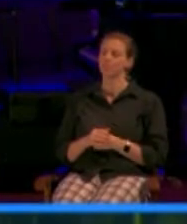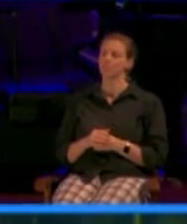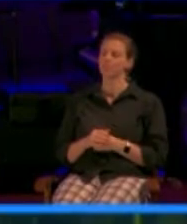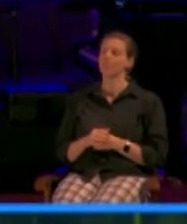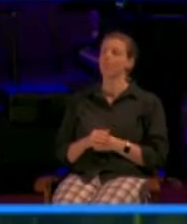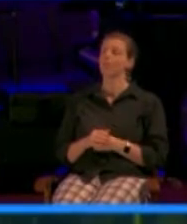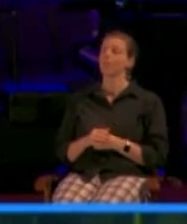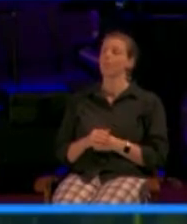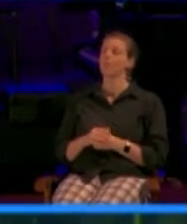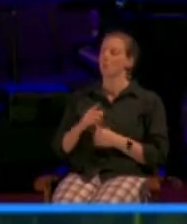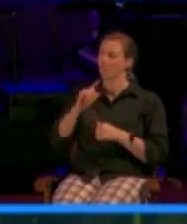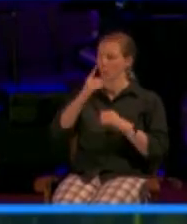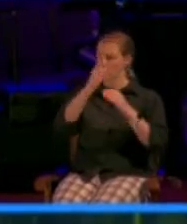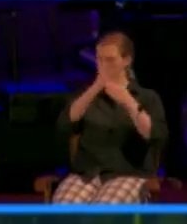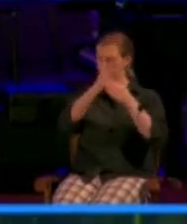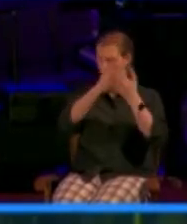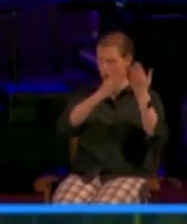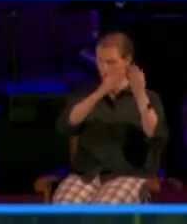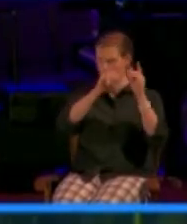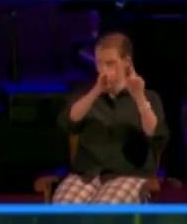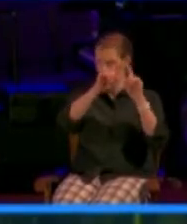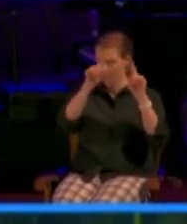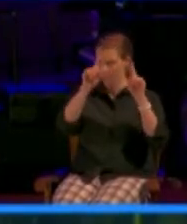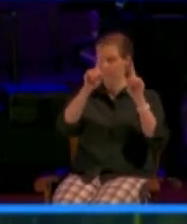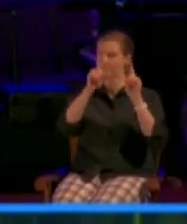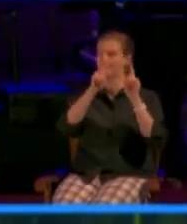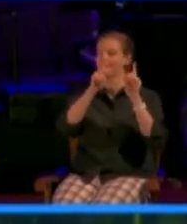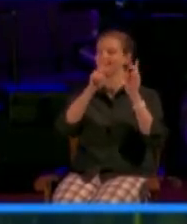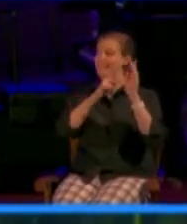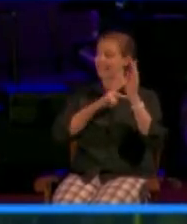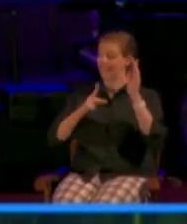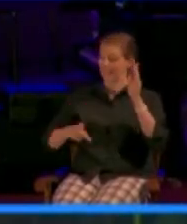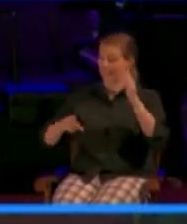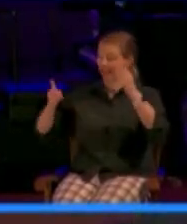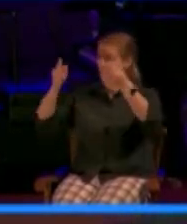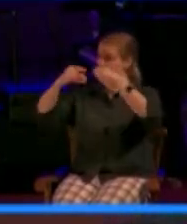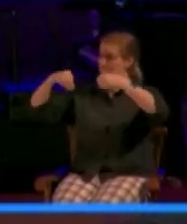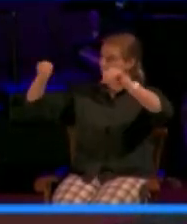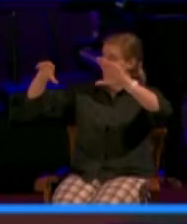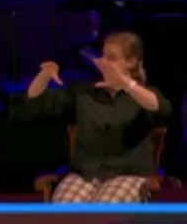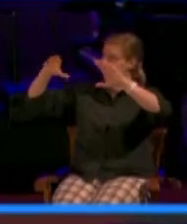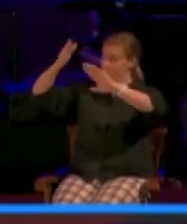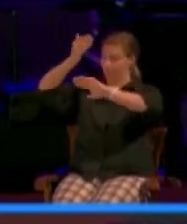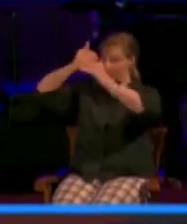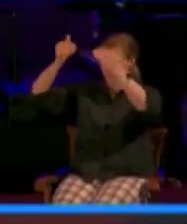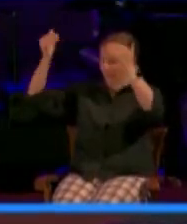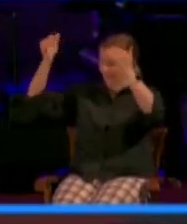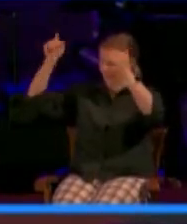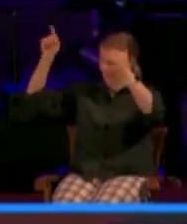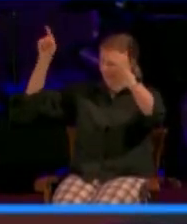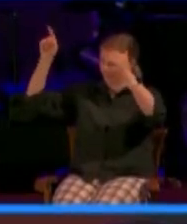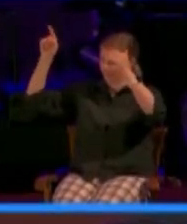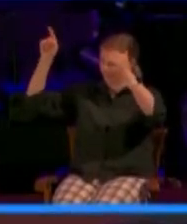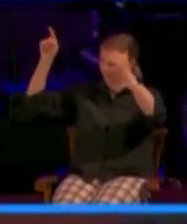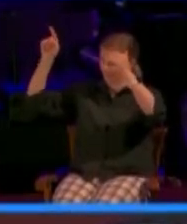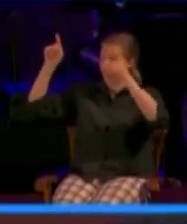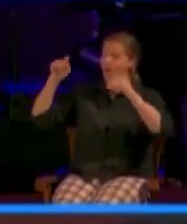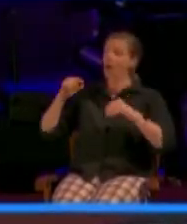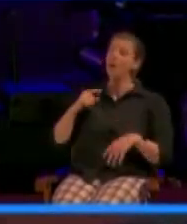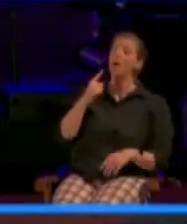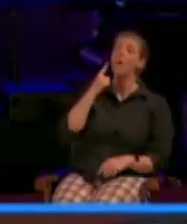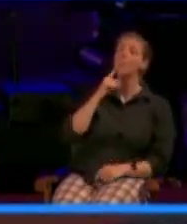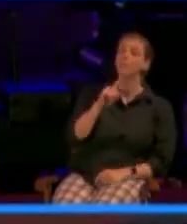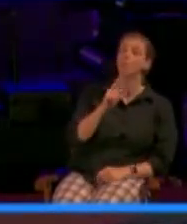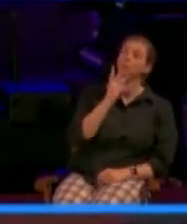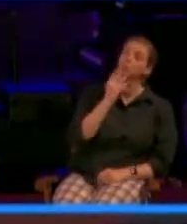heaven. When you read the phrase, the kingdom of heaven, in the Gospel of Matthew, he's writing to a Jewish audience. He's not talking